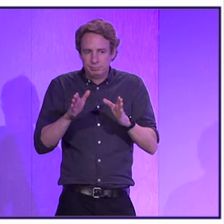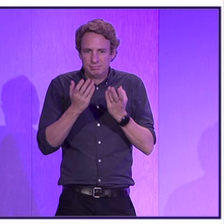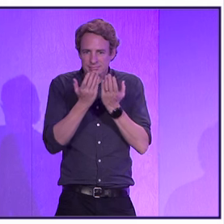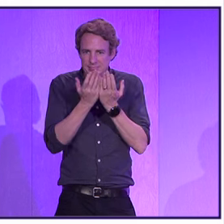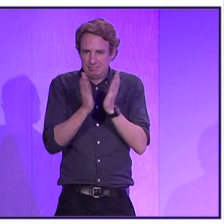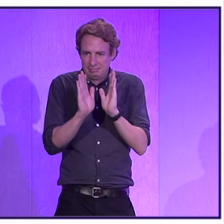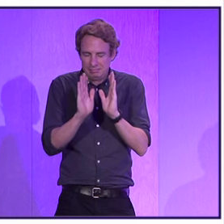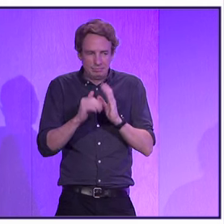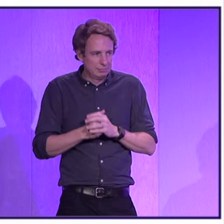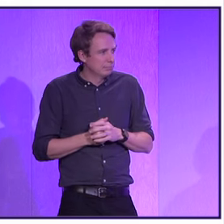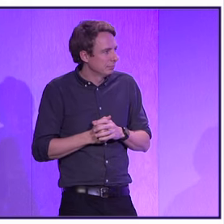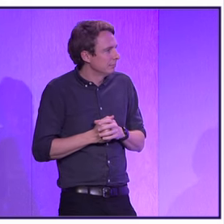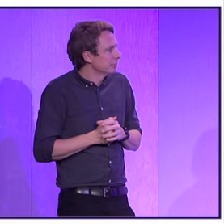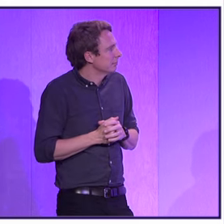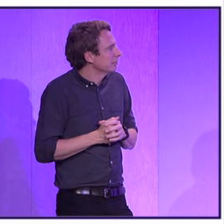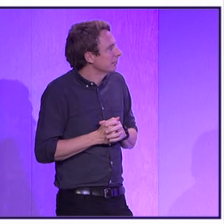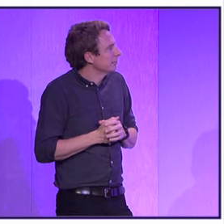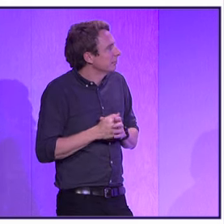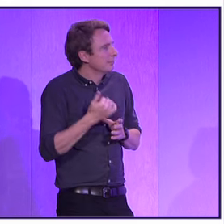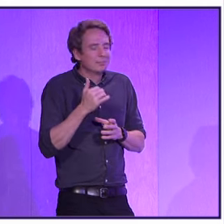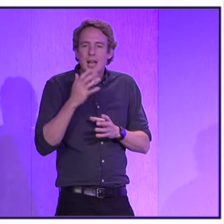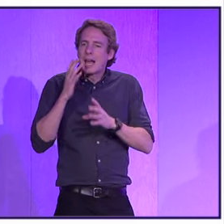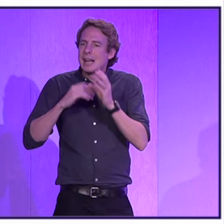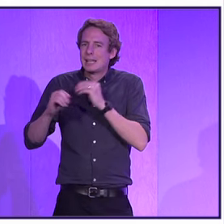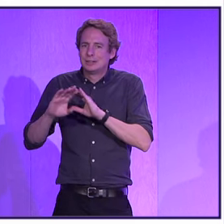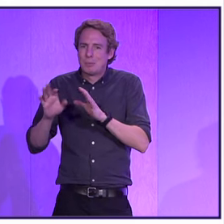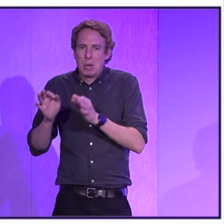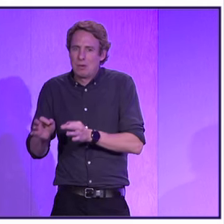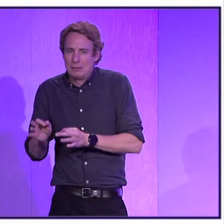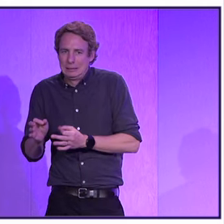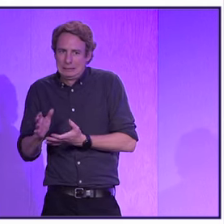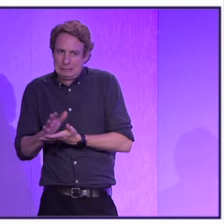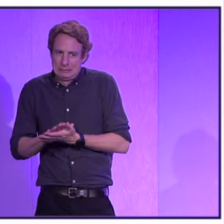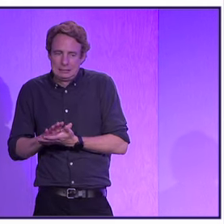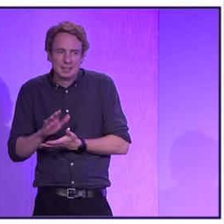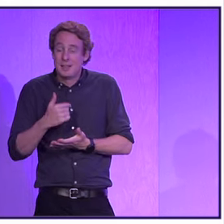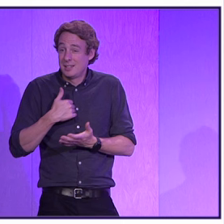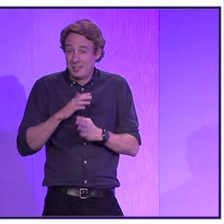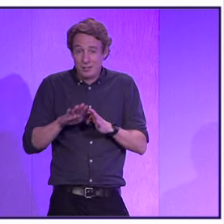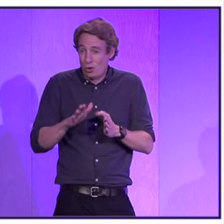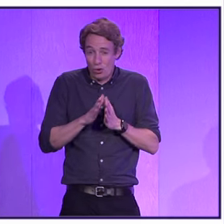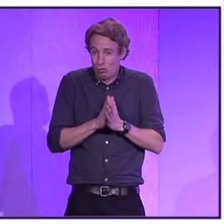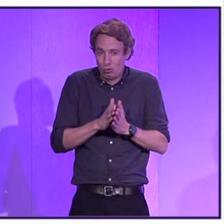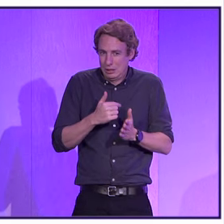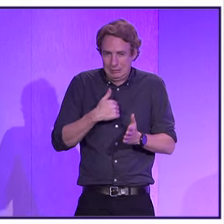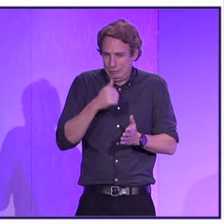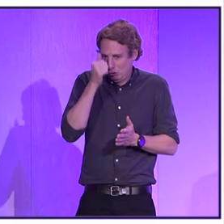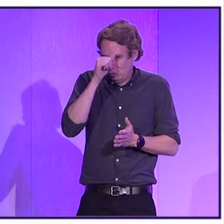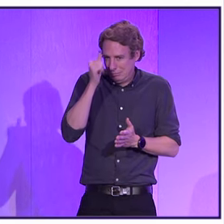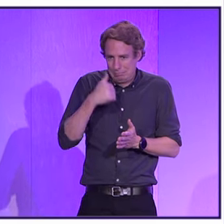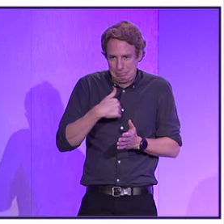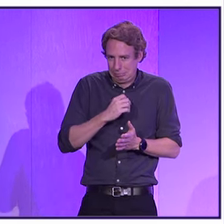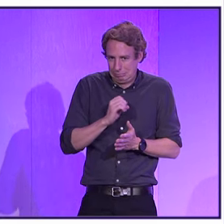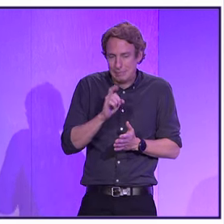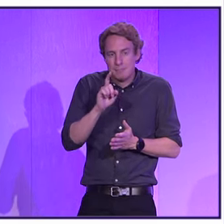There might be some holes in this analogy, sorry. So I'm not actually religious at all, but it